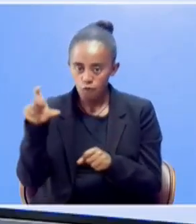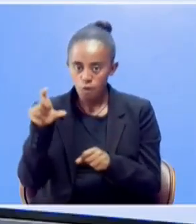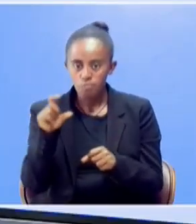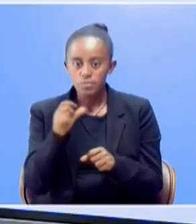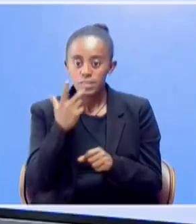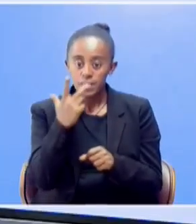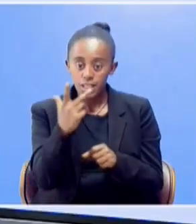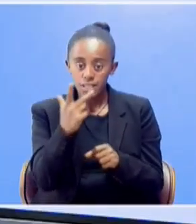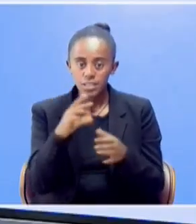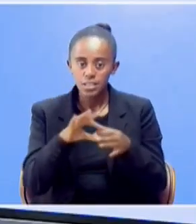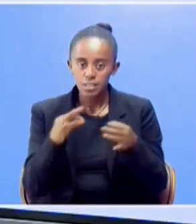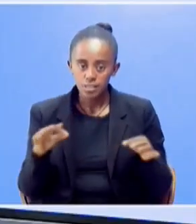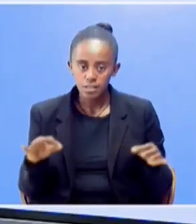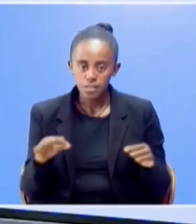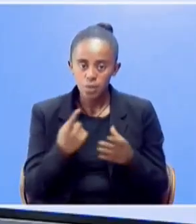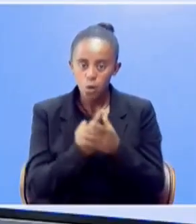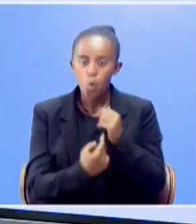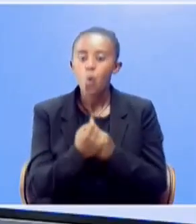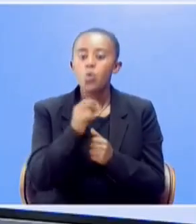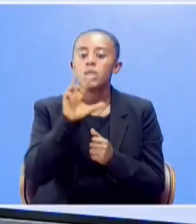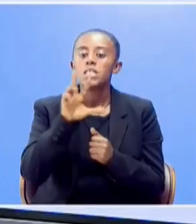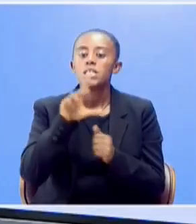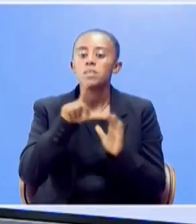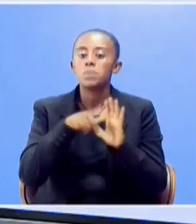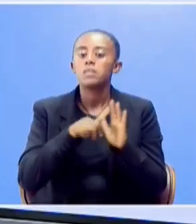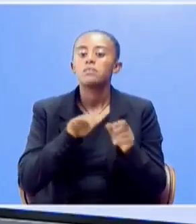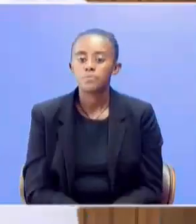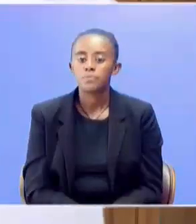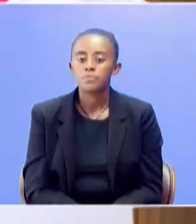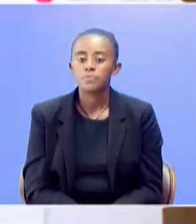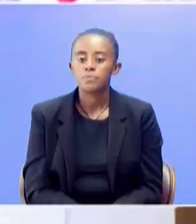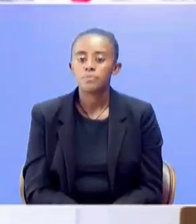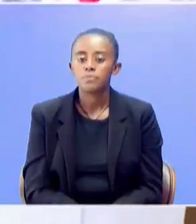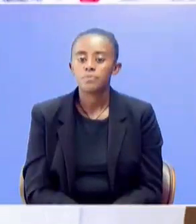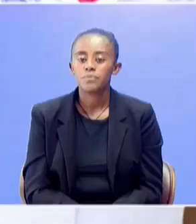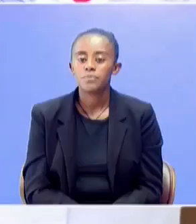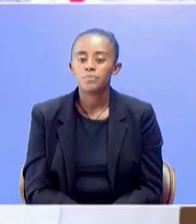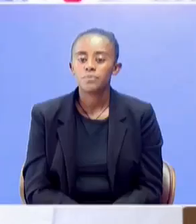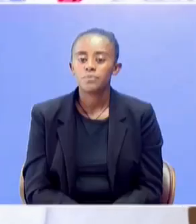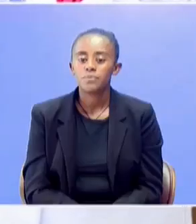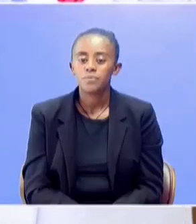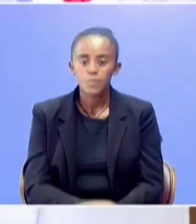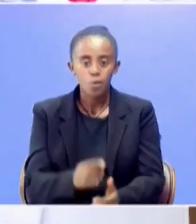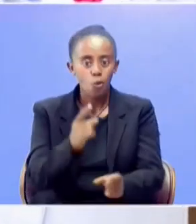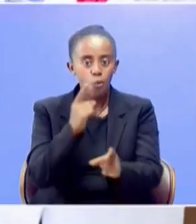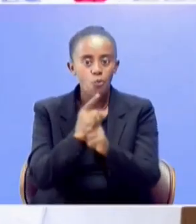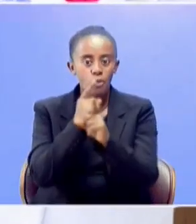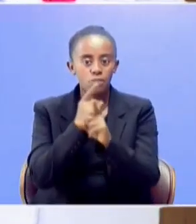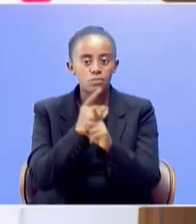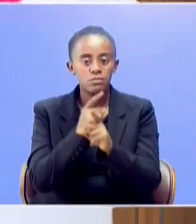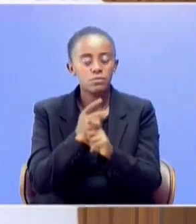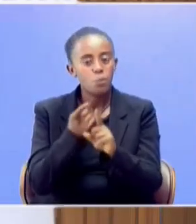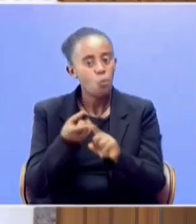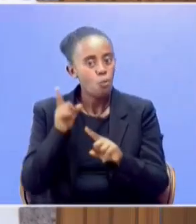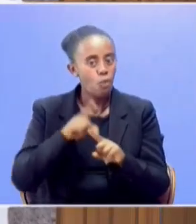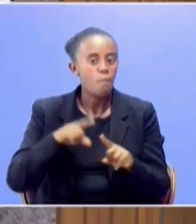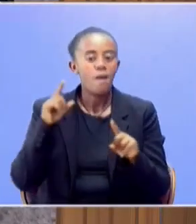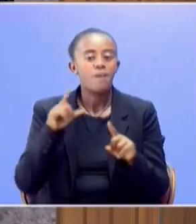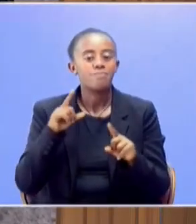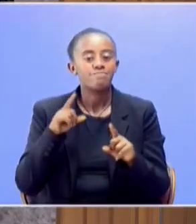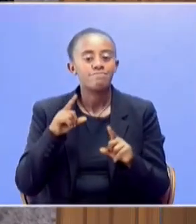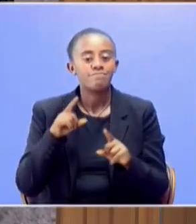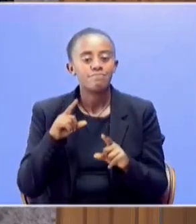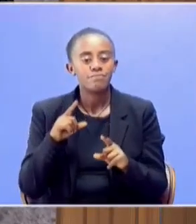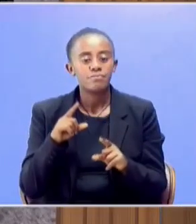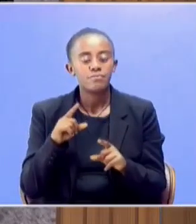three sentences, only 3 minutes are enough. Okay? All right, we're back. What do you